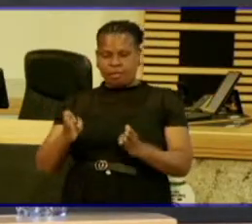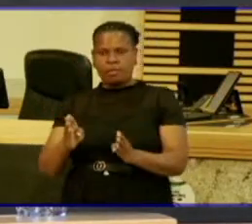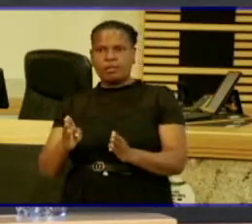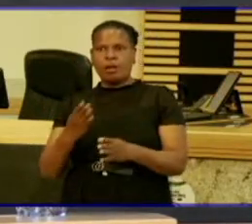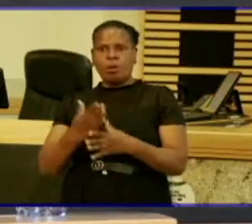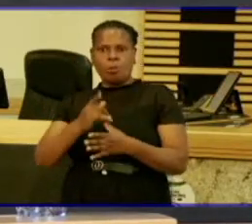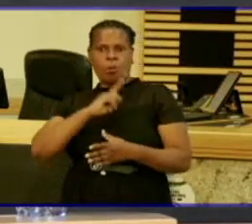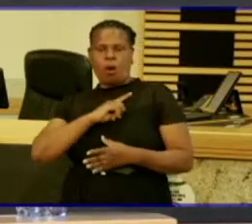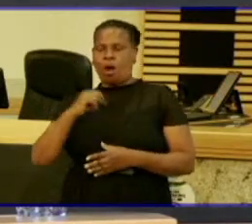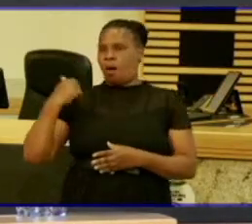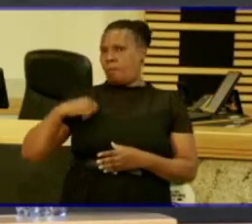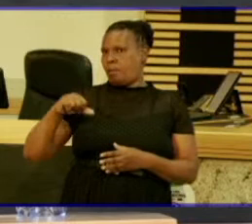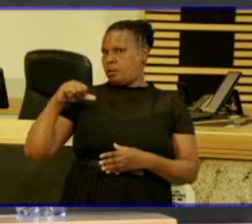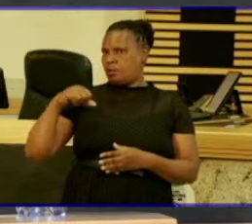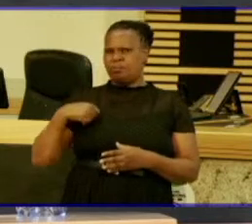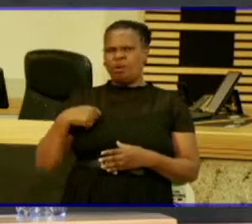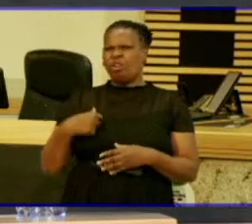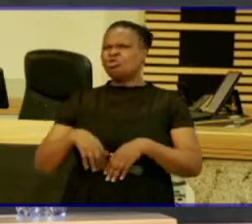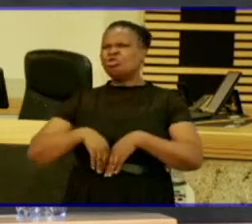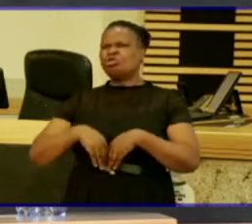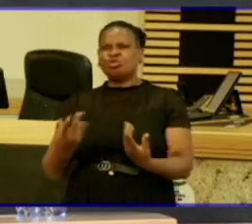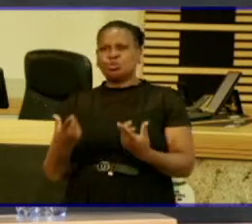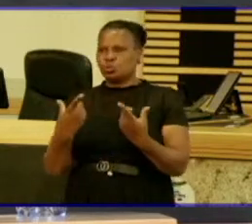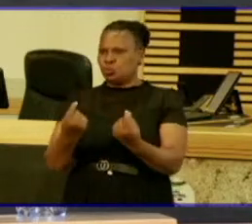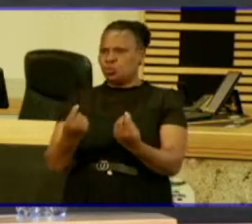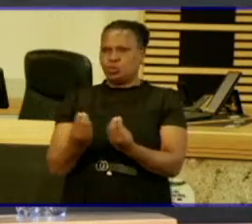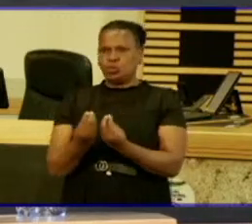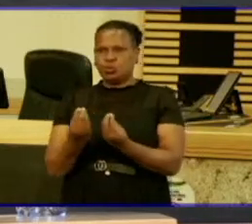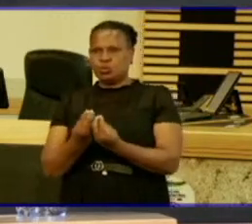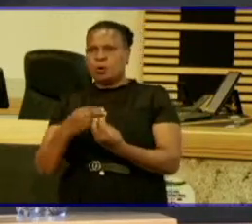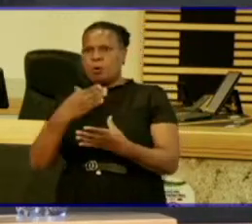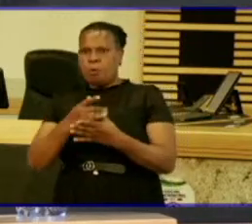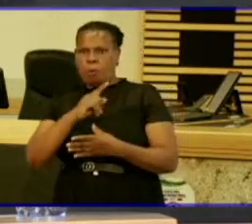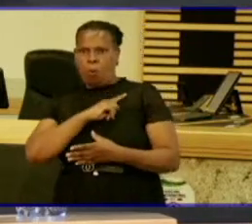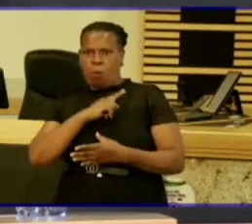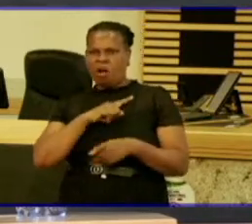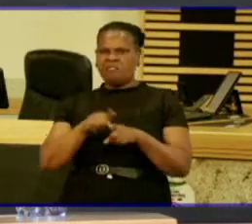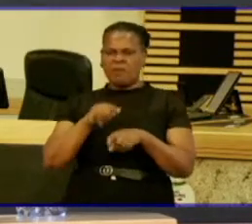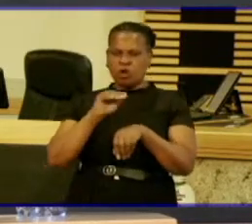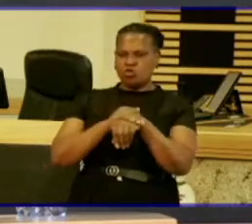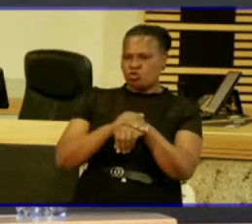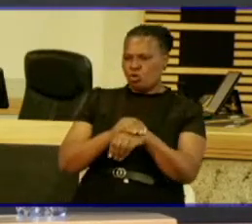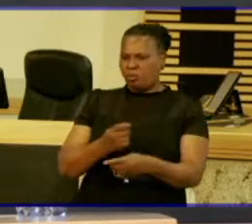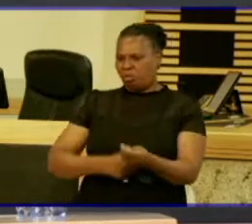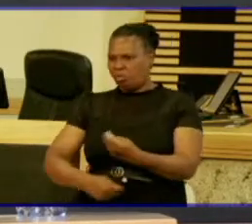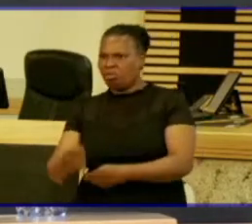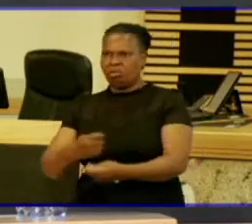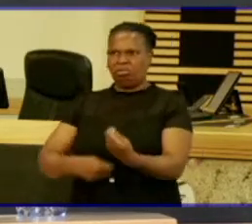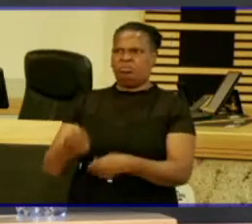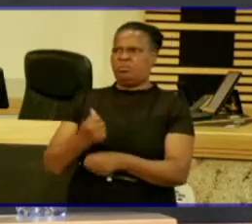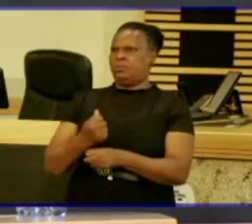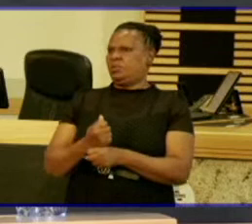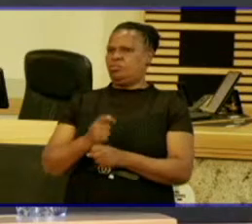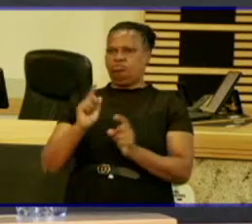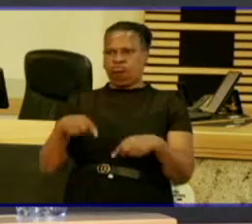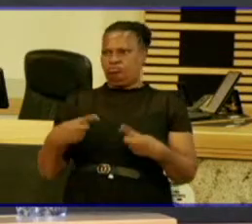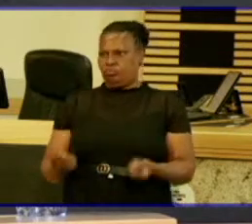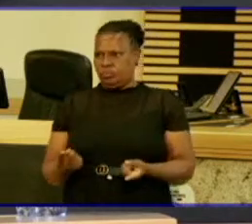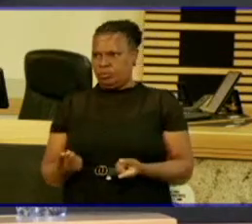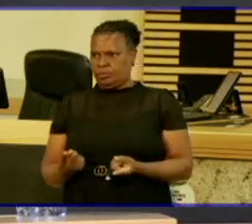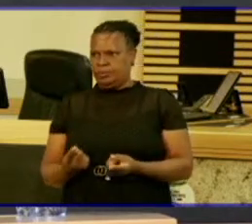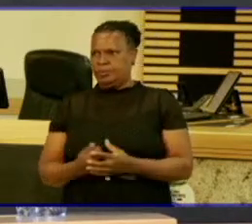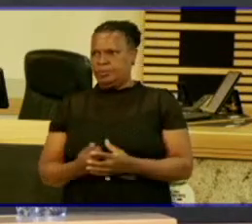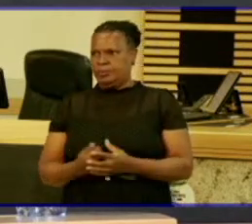ayenzelwa ngandlalo yokuba kunikanwe kubonelelwane sithi neetshomi zethu to increase the revenue base